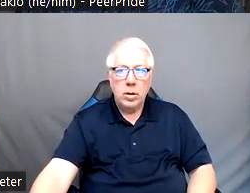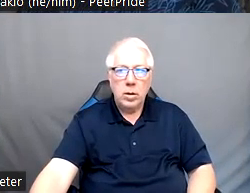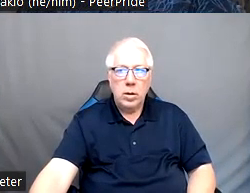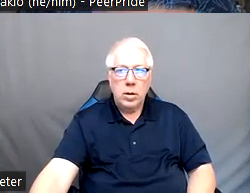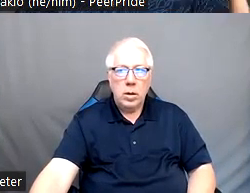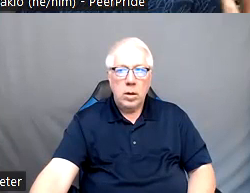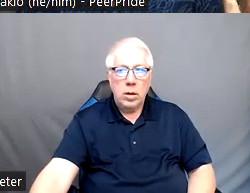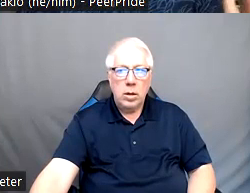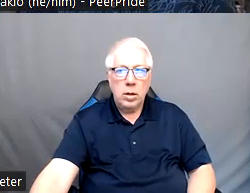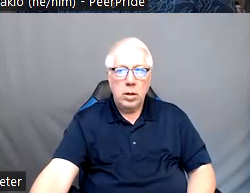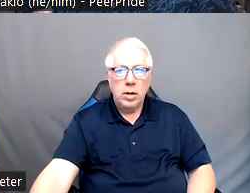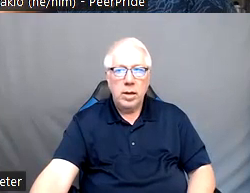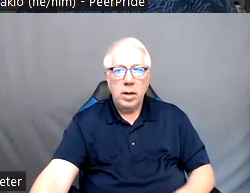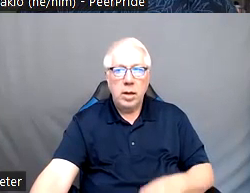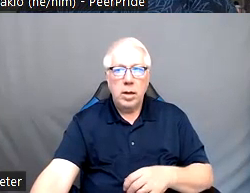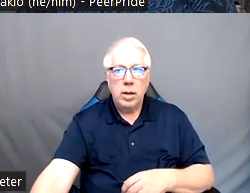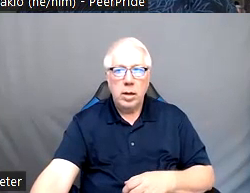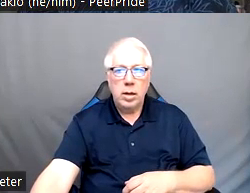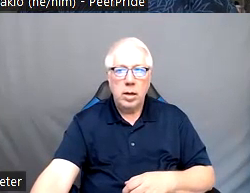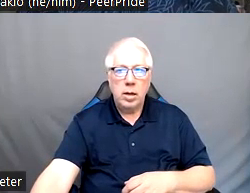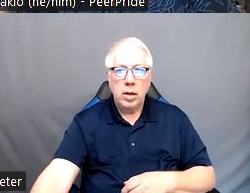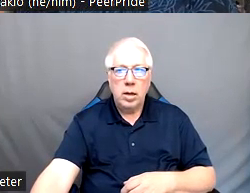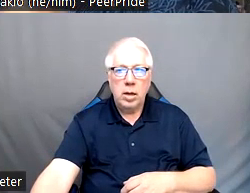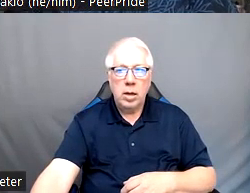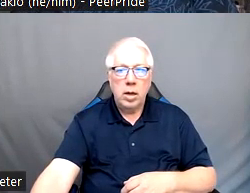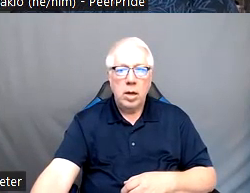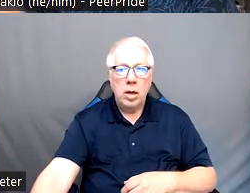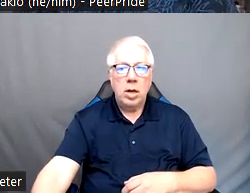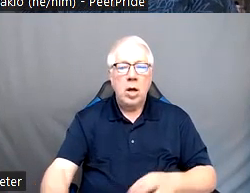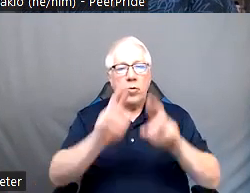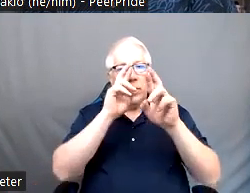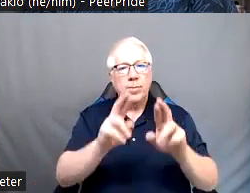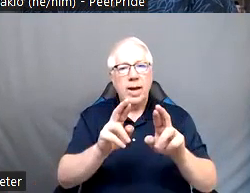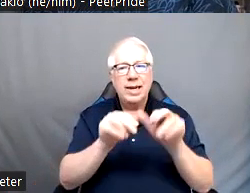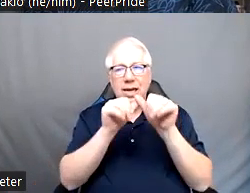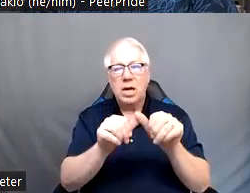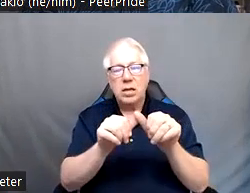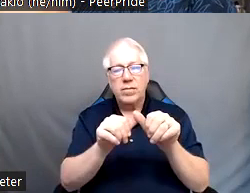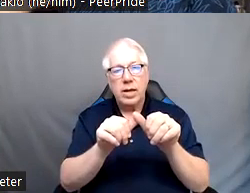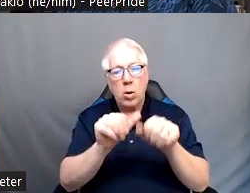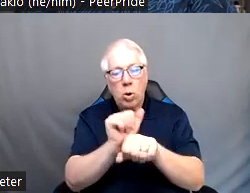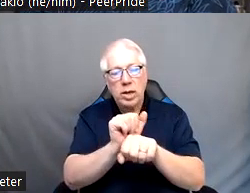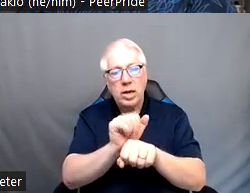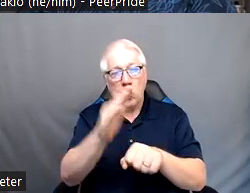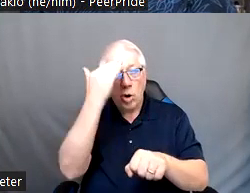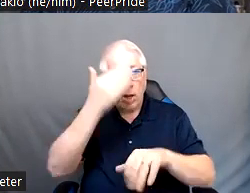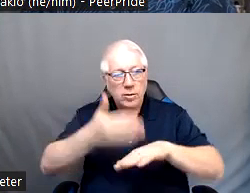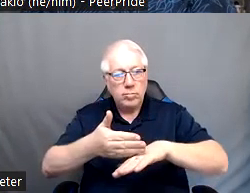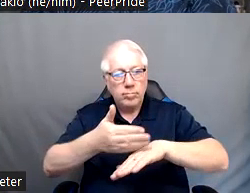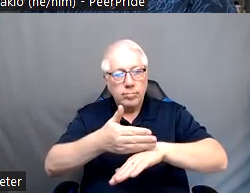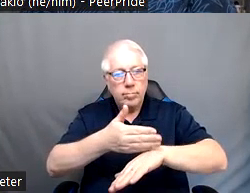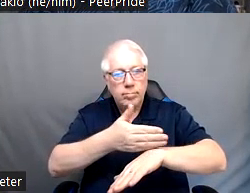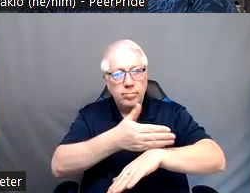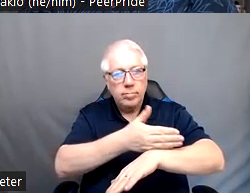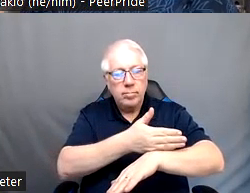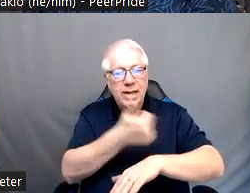Yeah, so it's the respect component and also just constantly working to advance your knowledge of and fill all the gaps